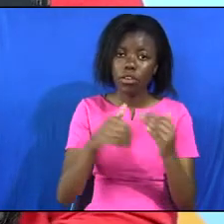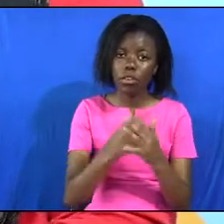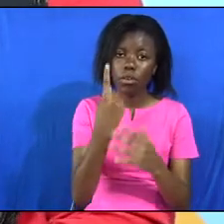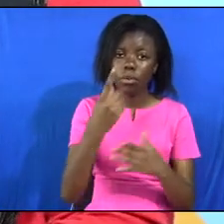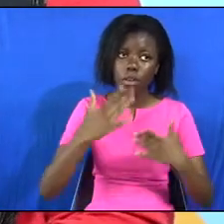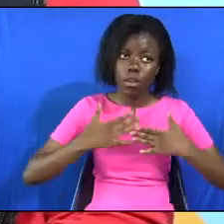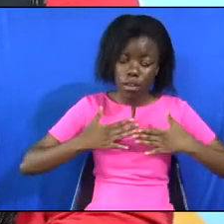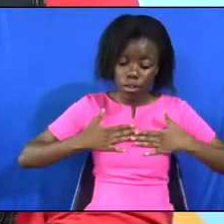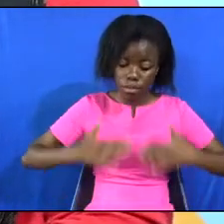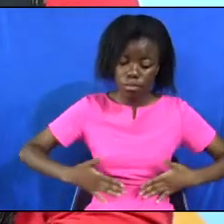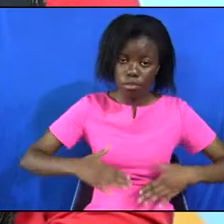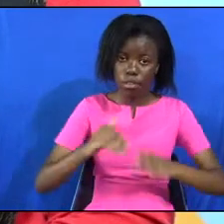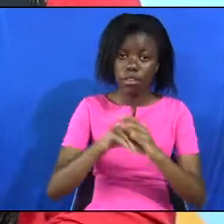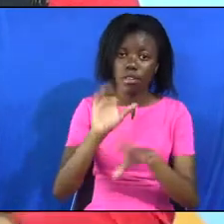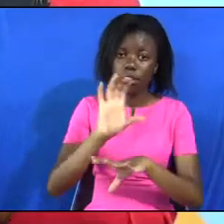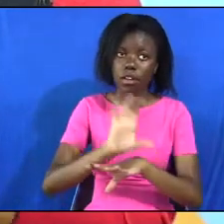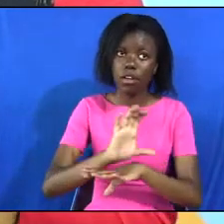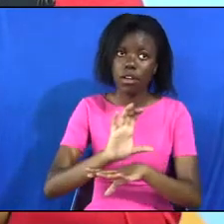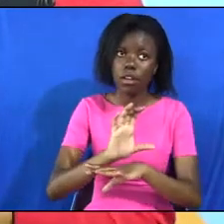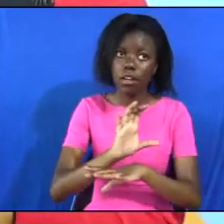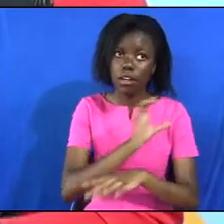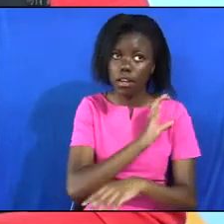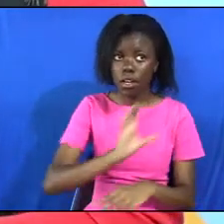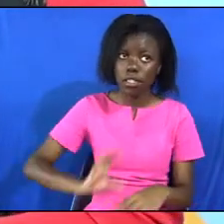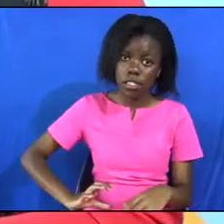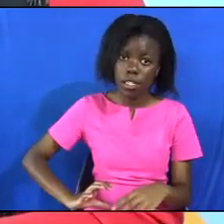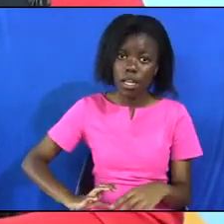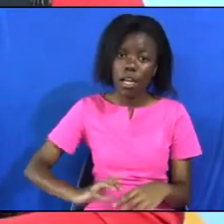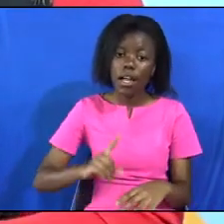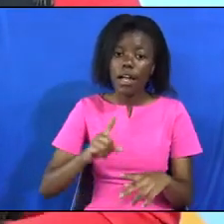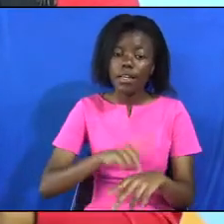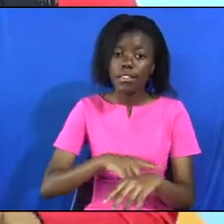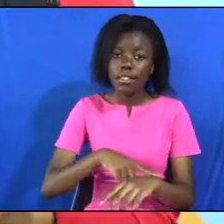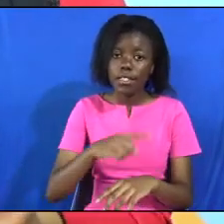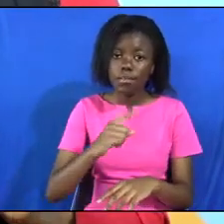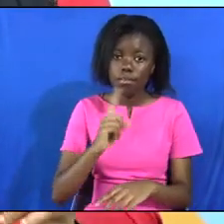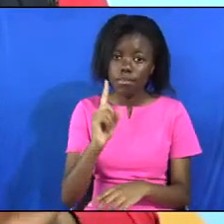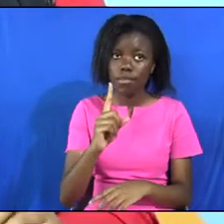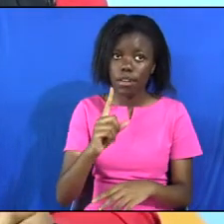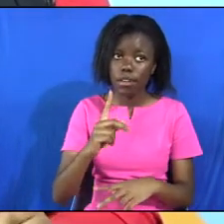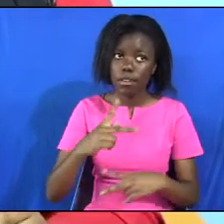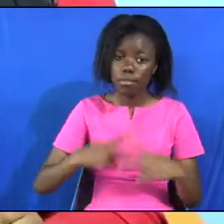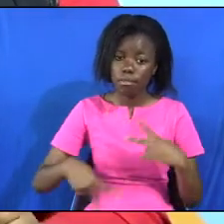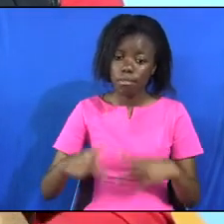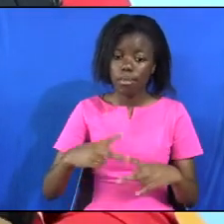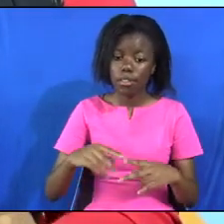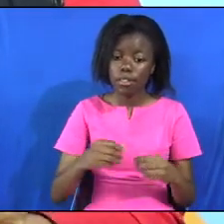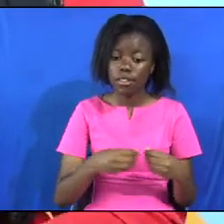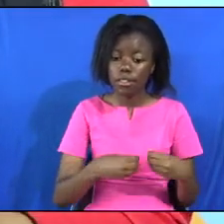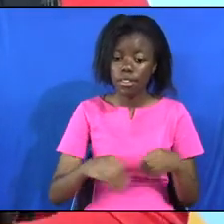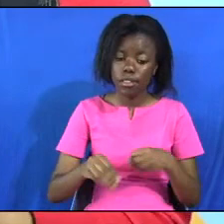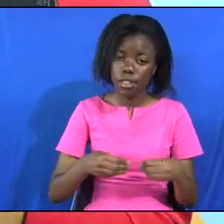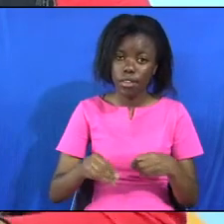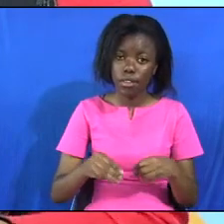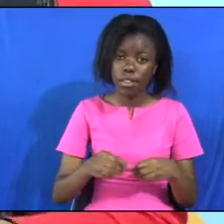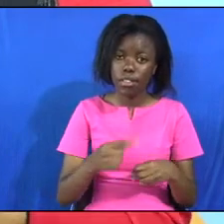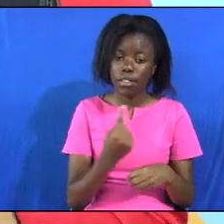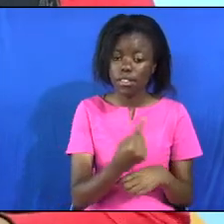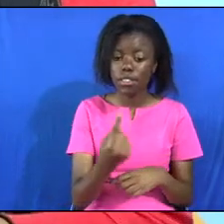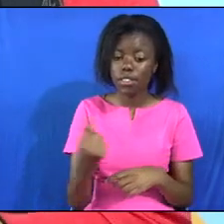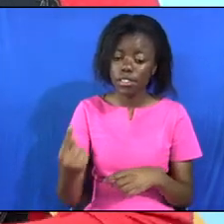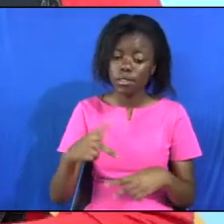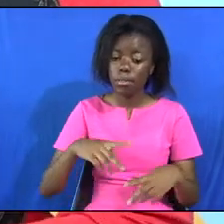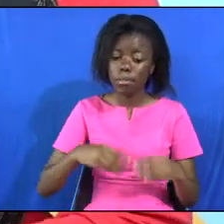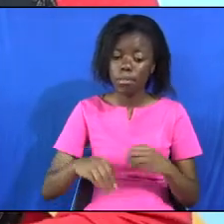Christ. And if one part suffers, then every part suffers. But if